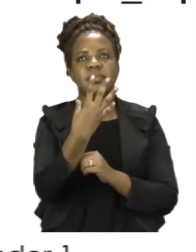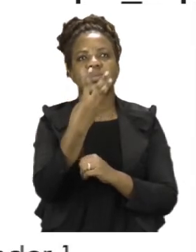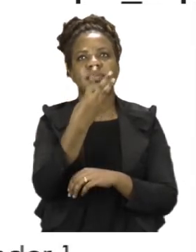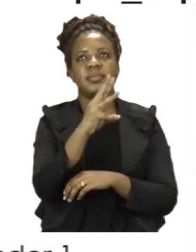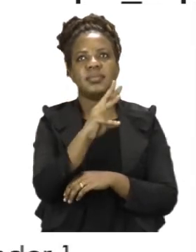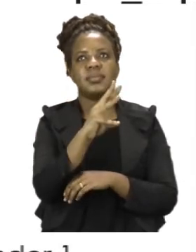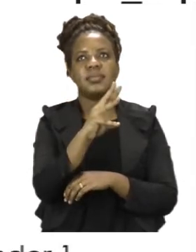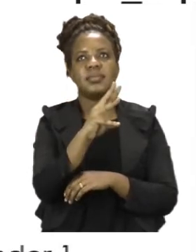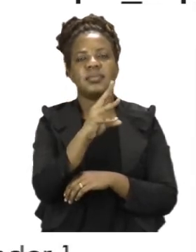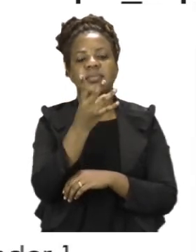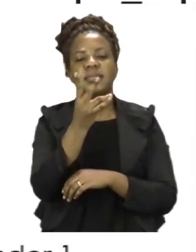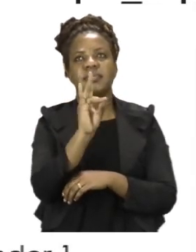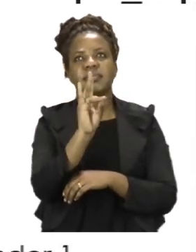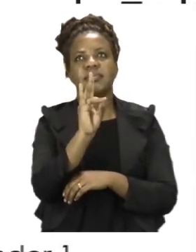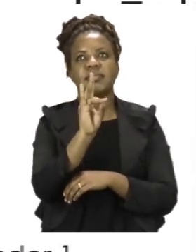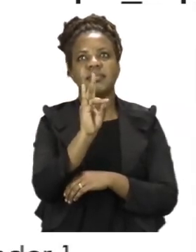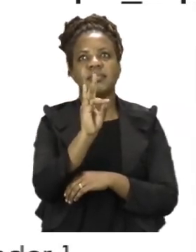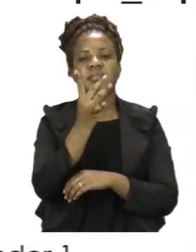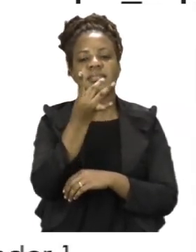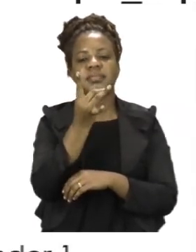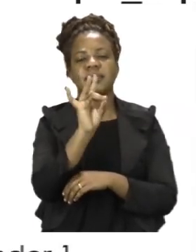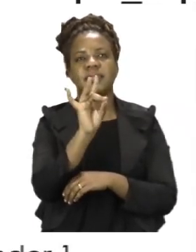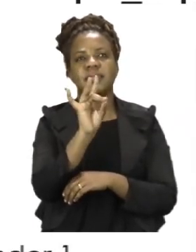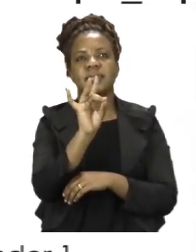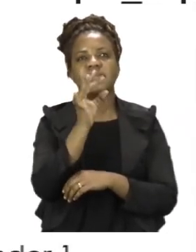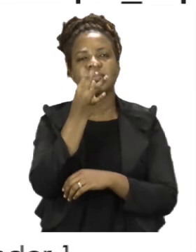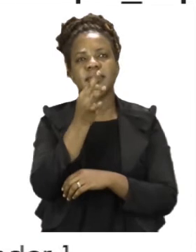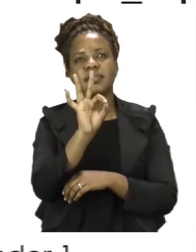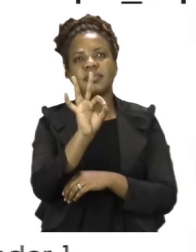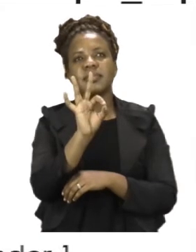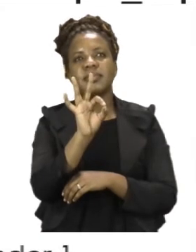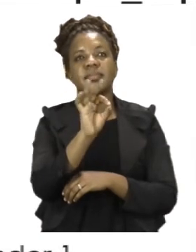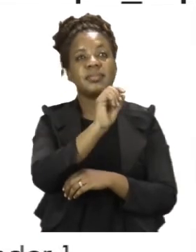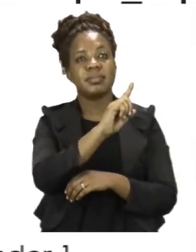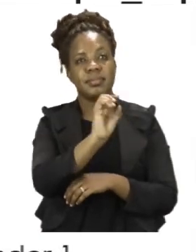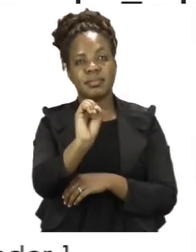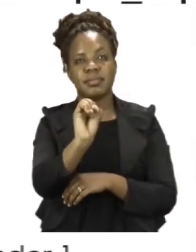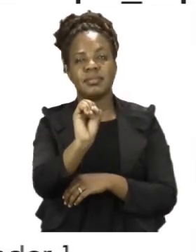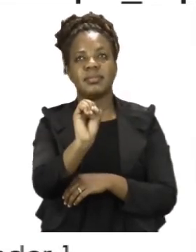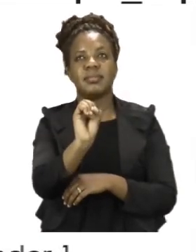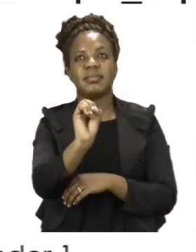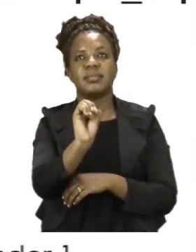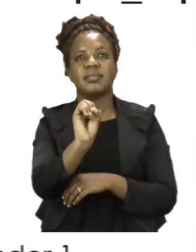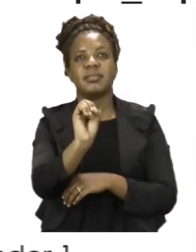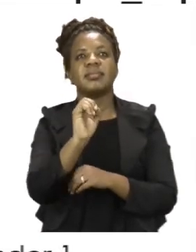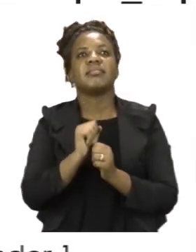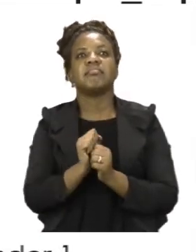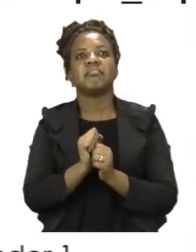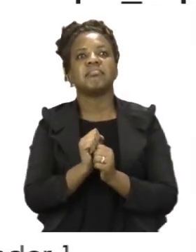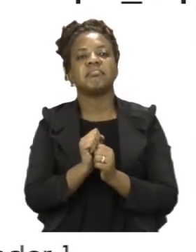6, 7, 8, 9, 10. So they